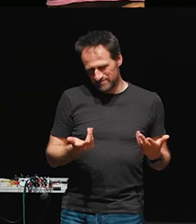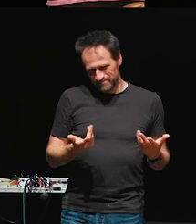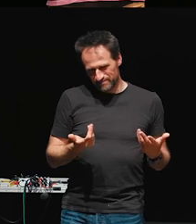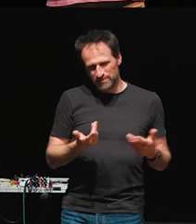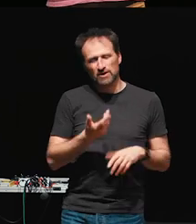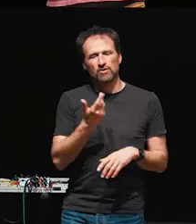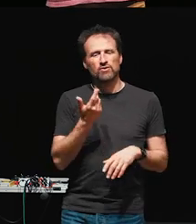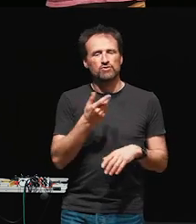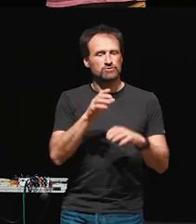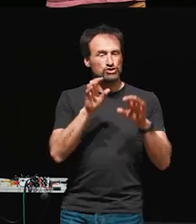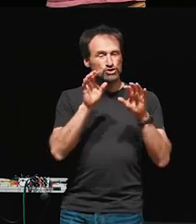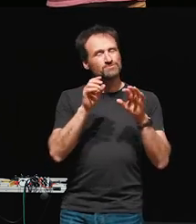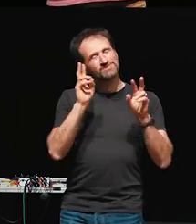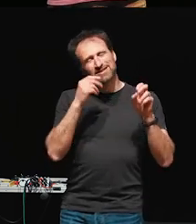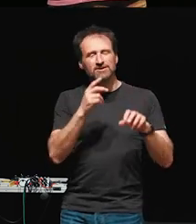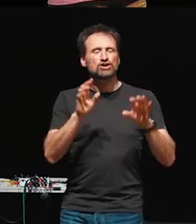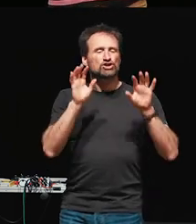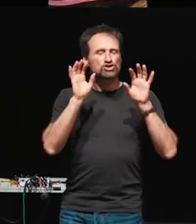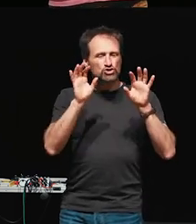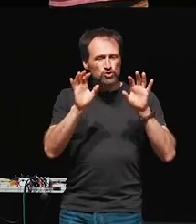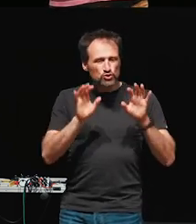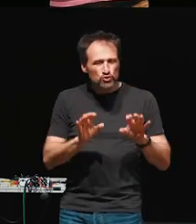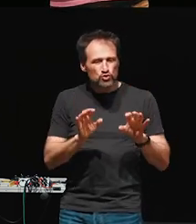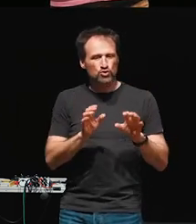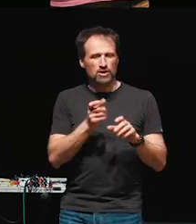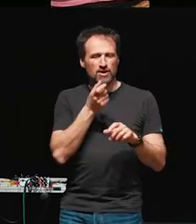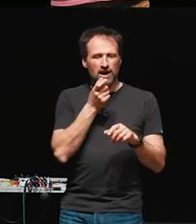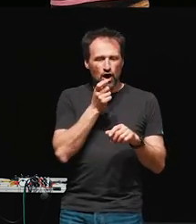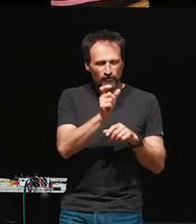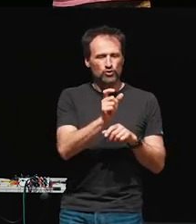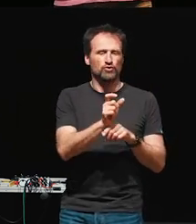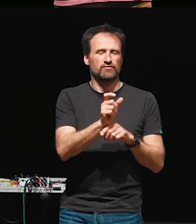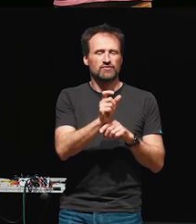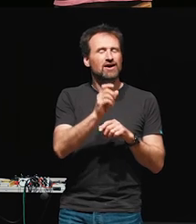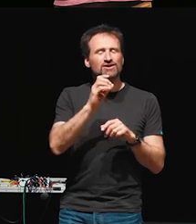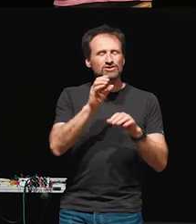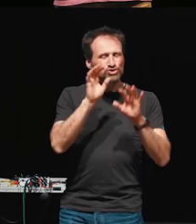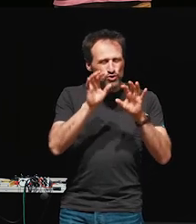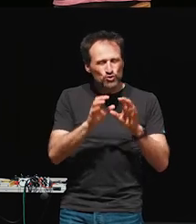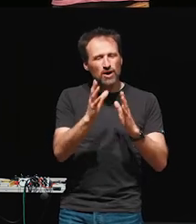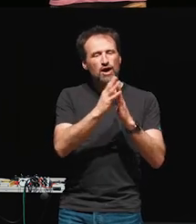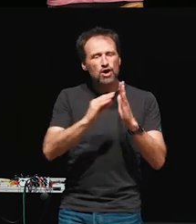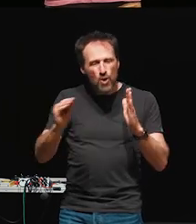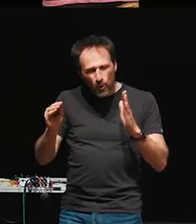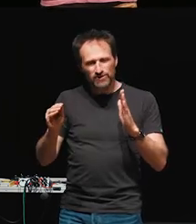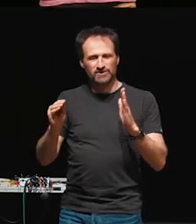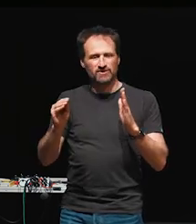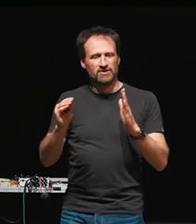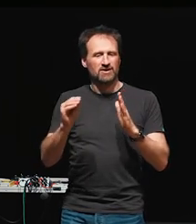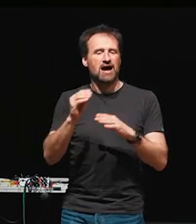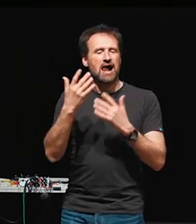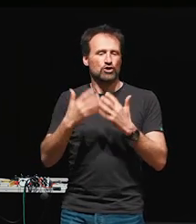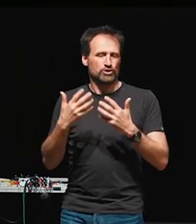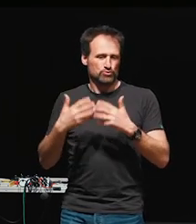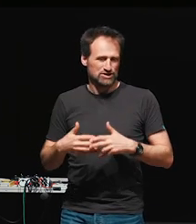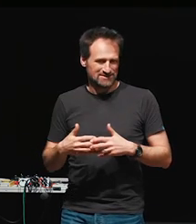the structured clone algorithm. In essence, what this does is it clones the object from the main thread and recreates it in the worker thread